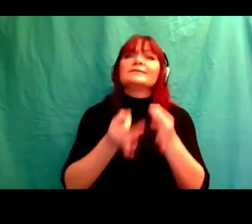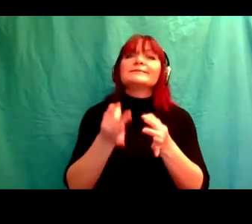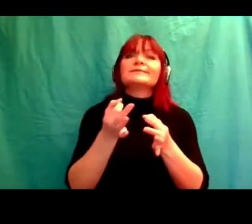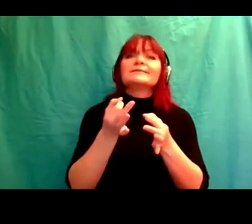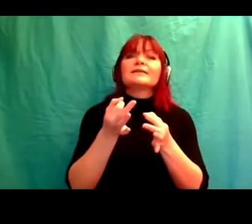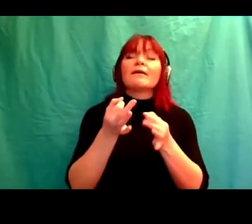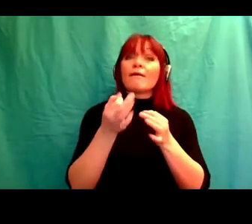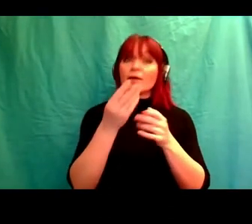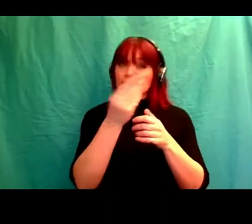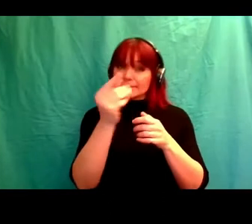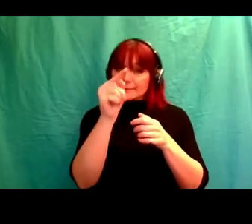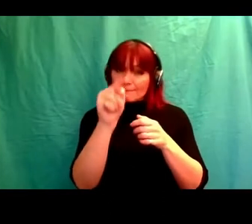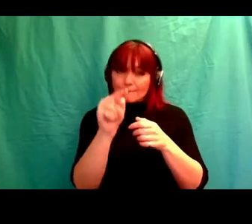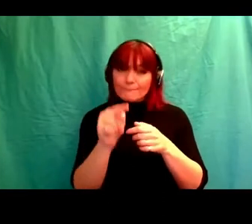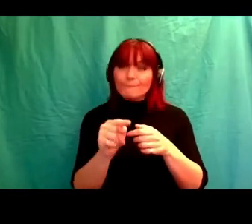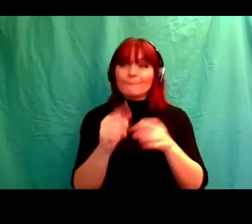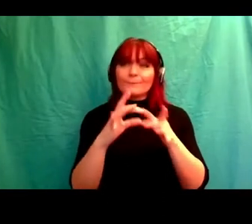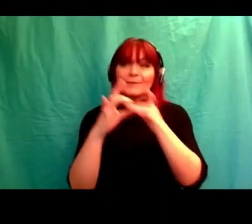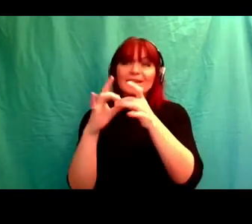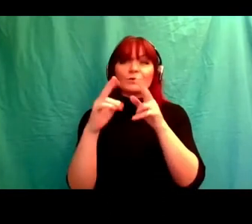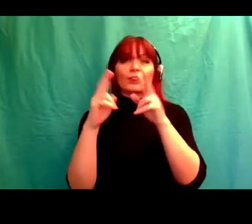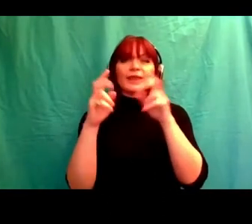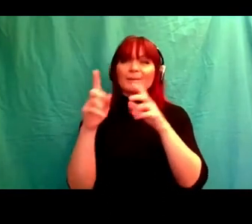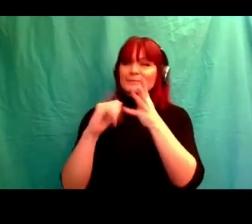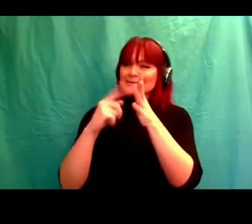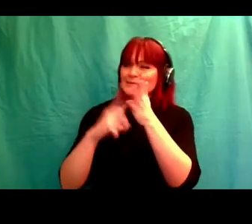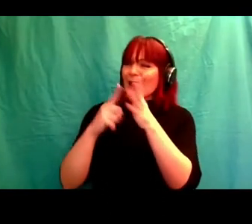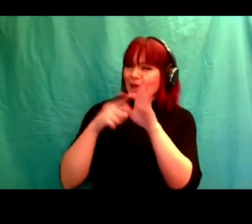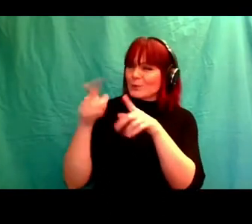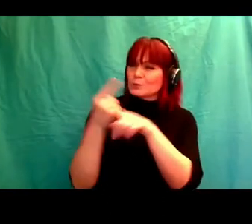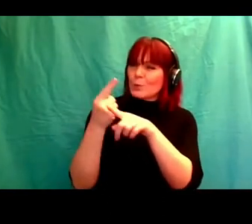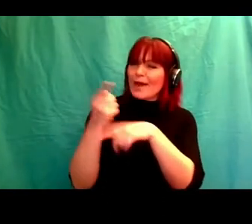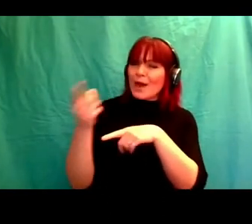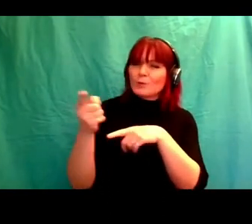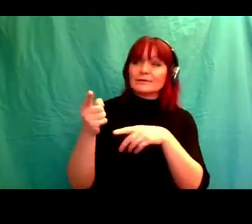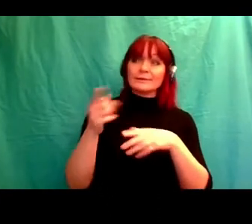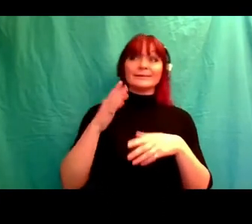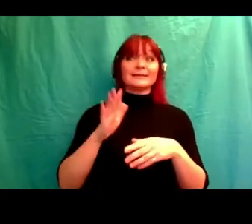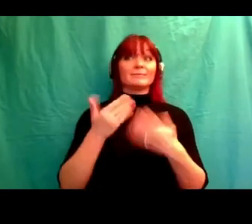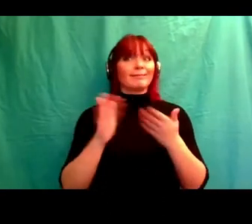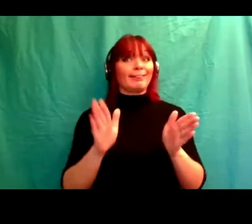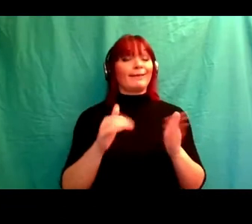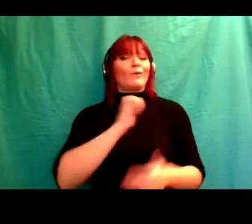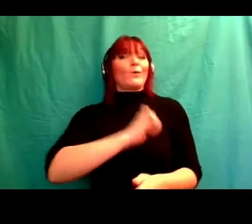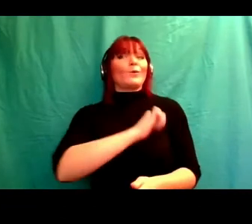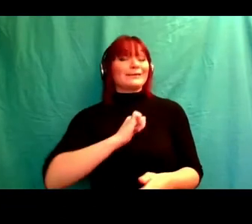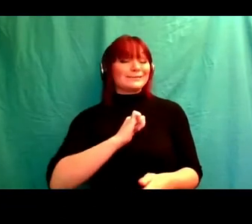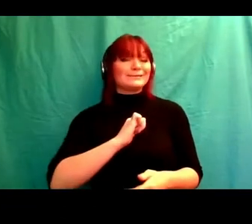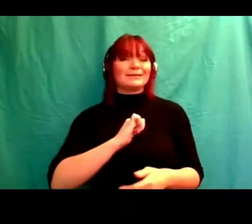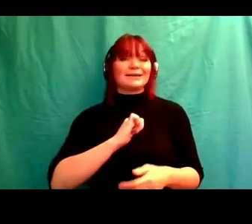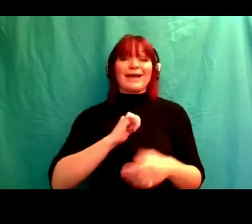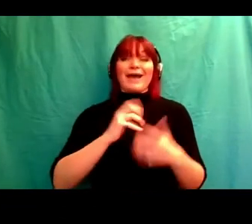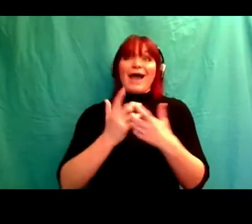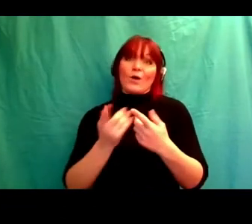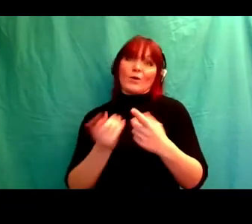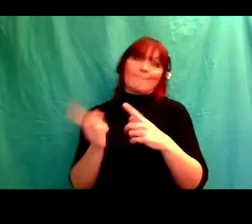of them pick up, Sally, on the point that you made about the sort of balance between a need for honesty about what's possible in terms of recovering the